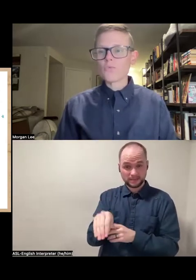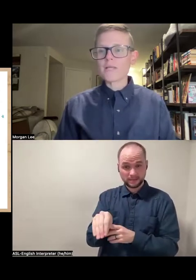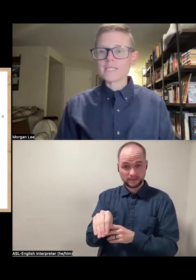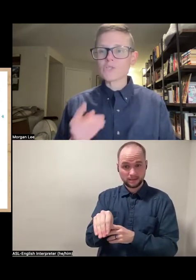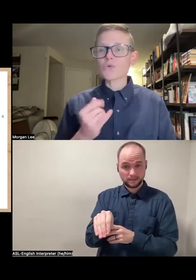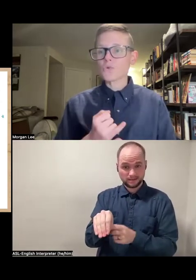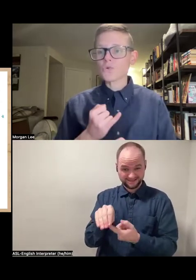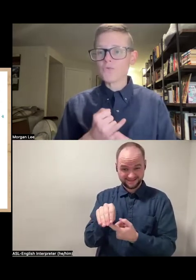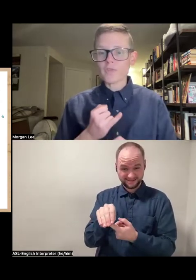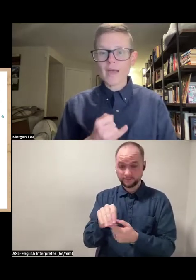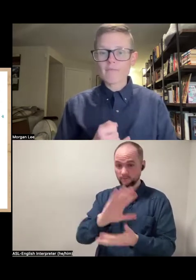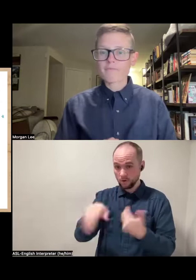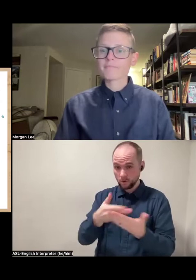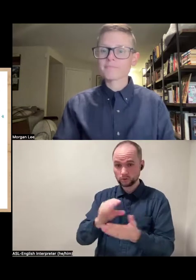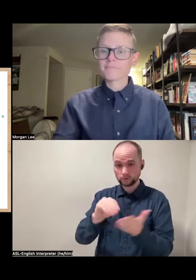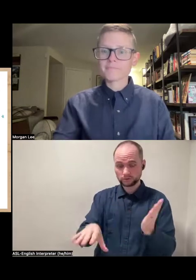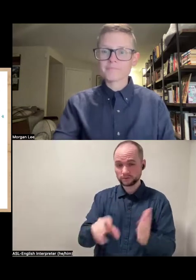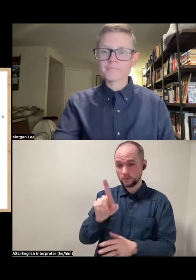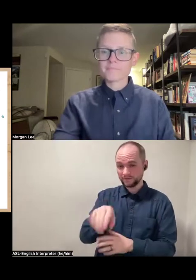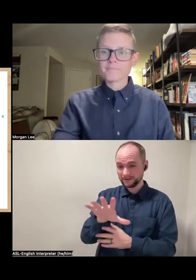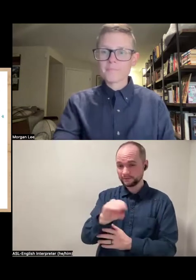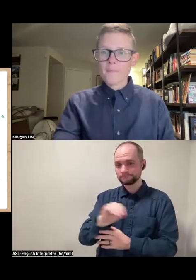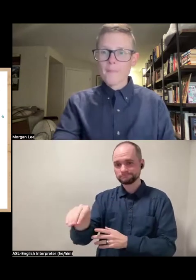to residential schools for the deaf.